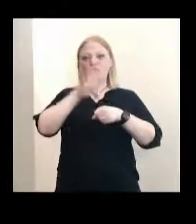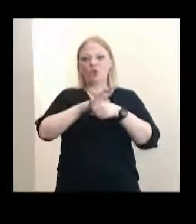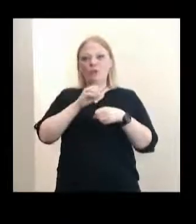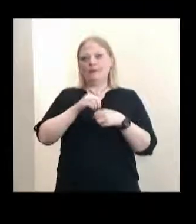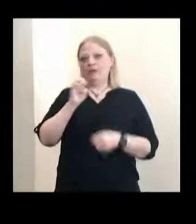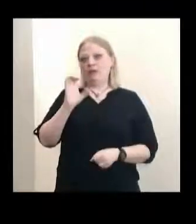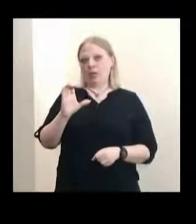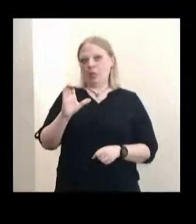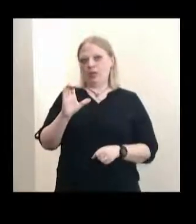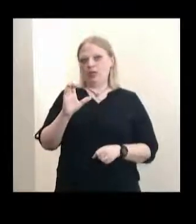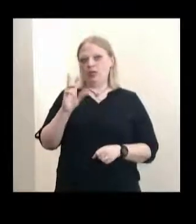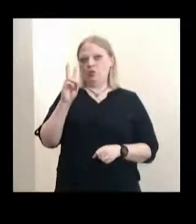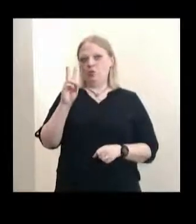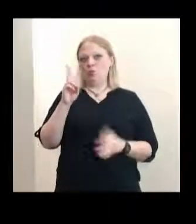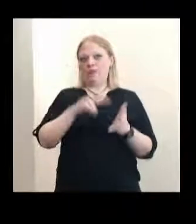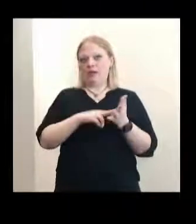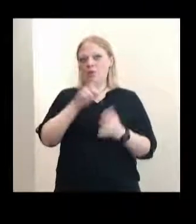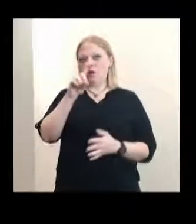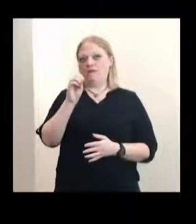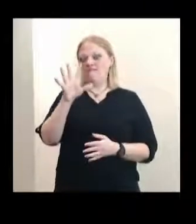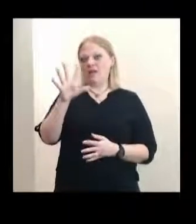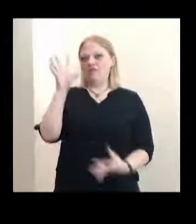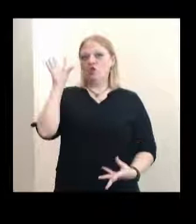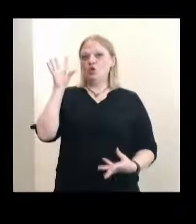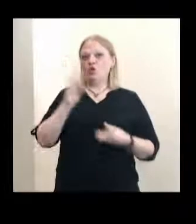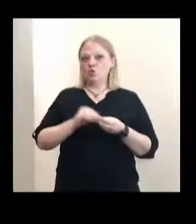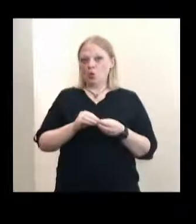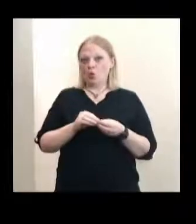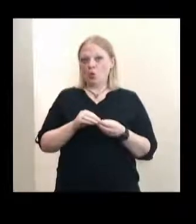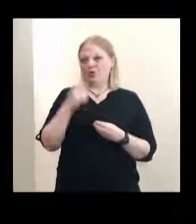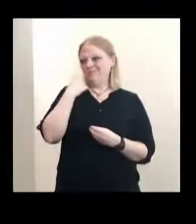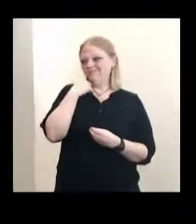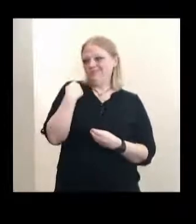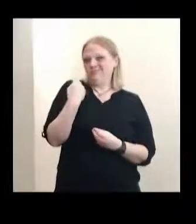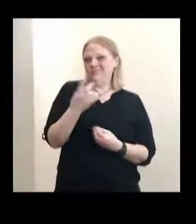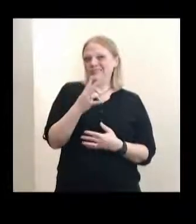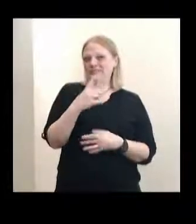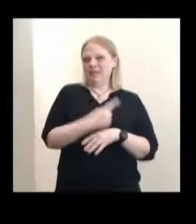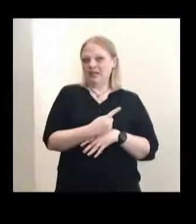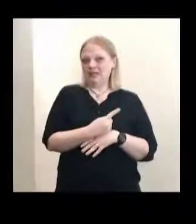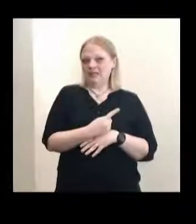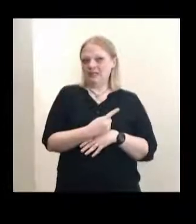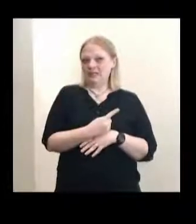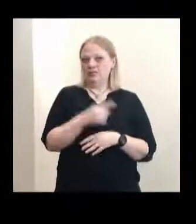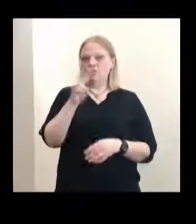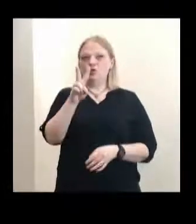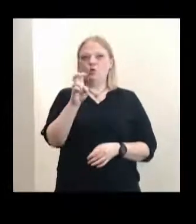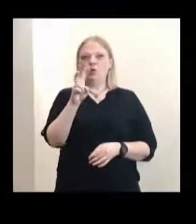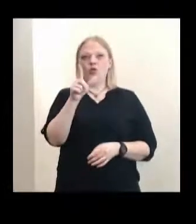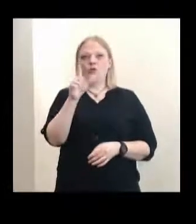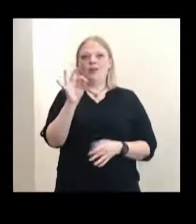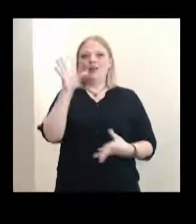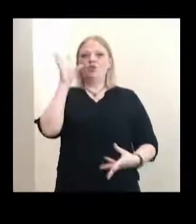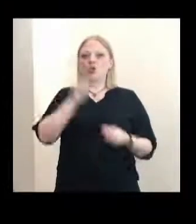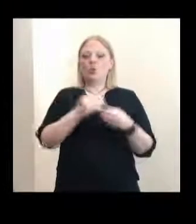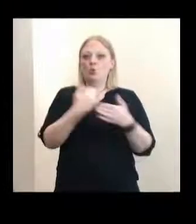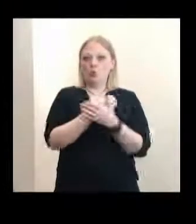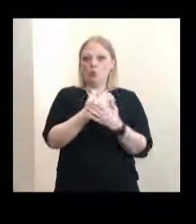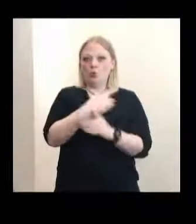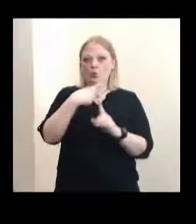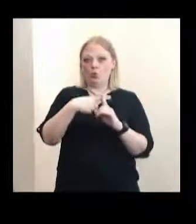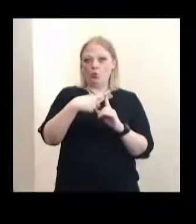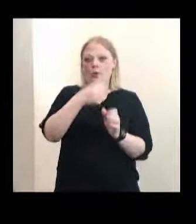County, 2,105 of them total cases in the last 7 days. There are 229 total new cases